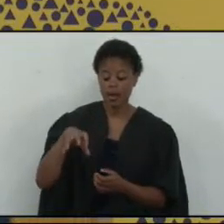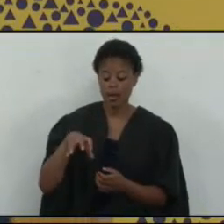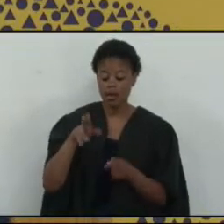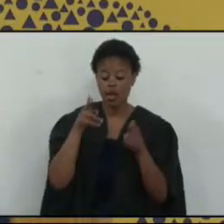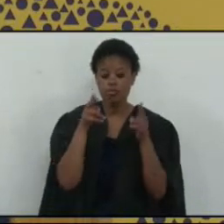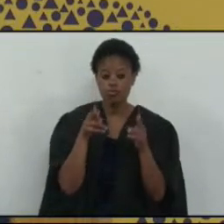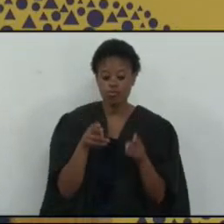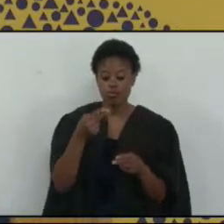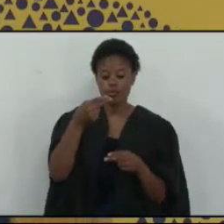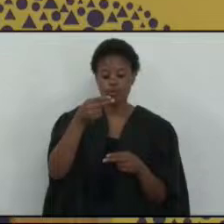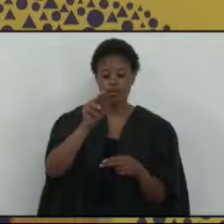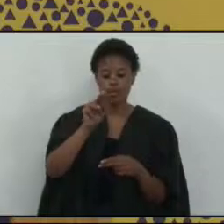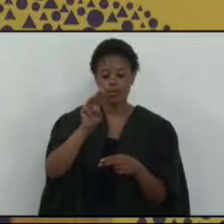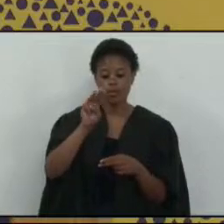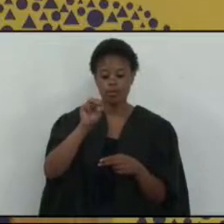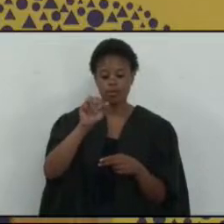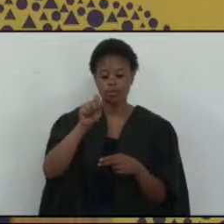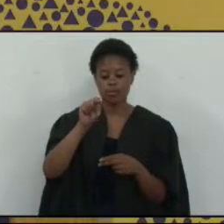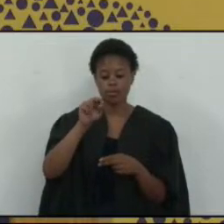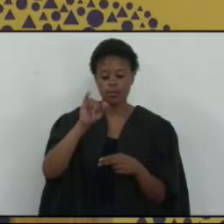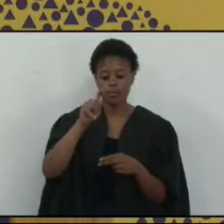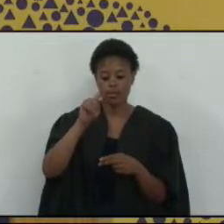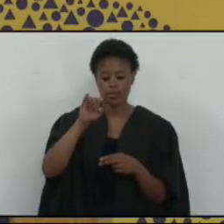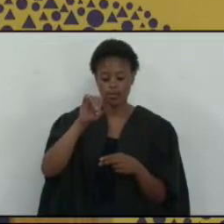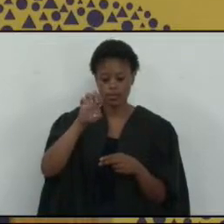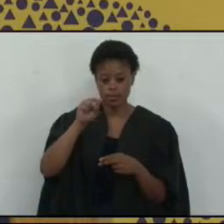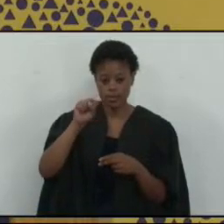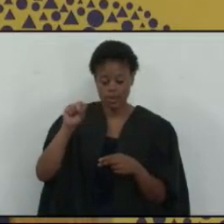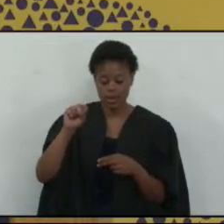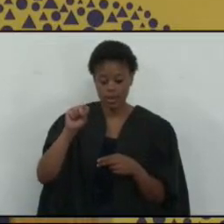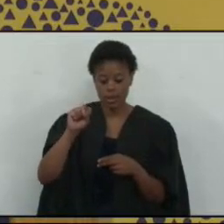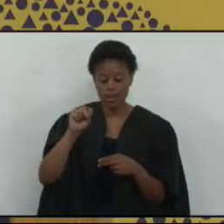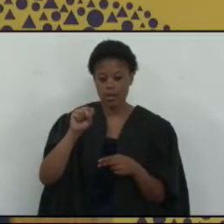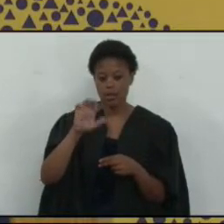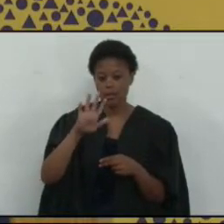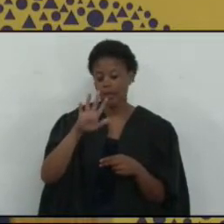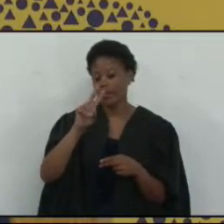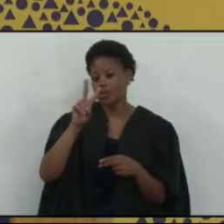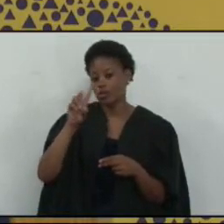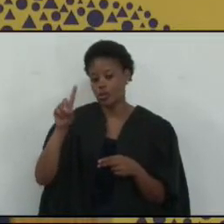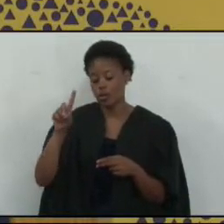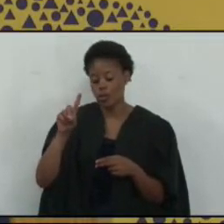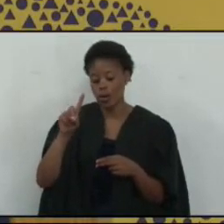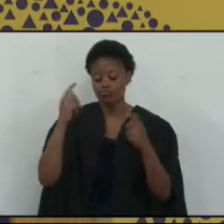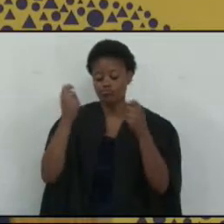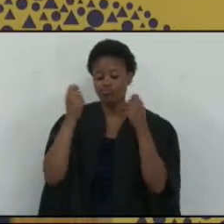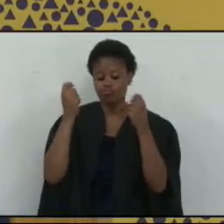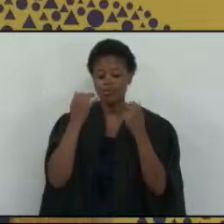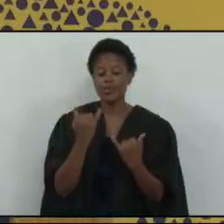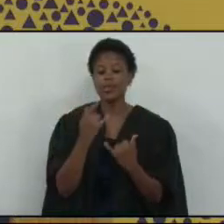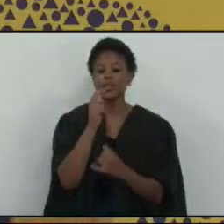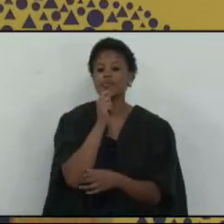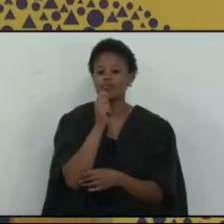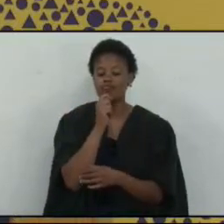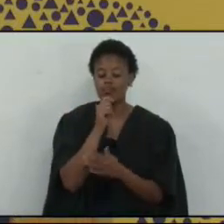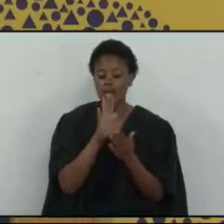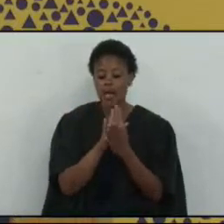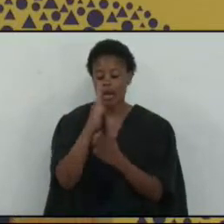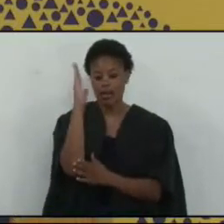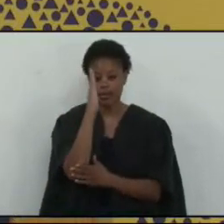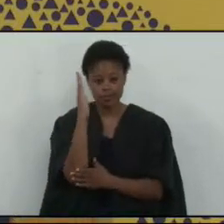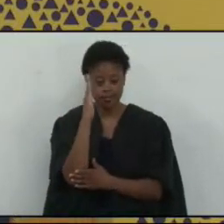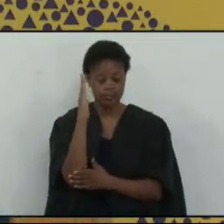you are amongst the 581 graduates who are recognizing and celebrating this morning and later this